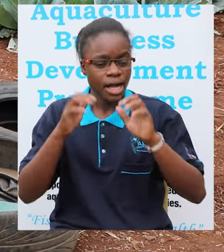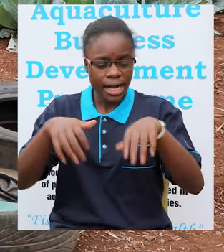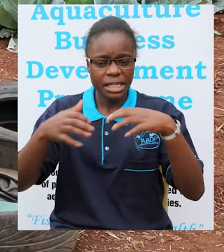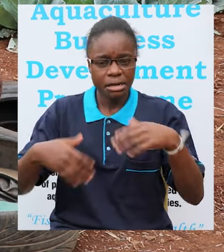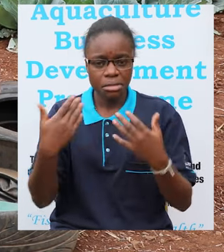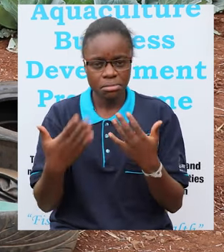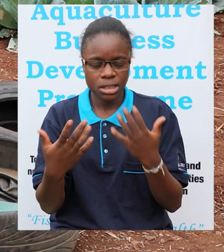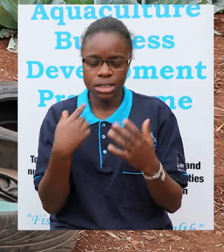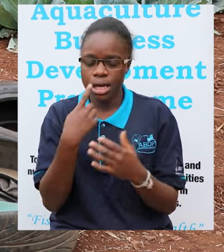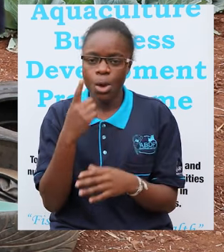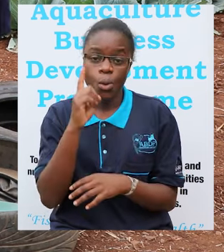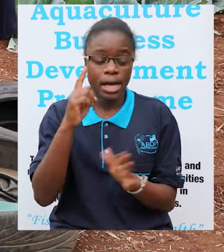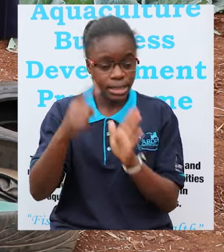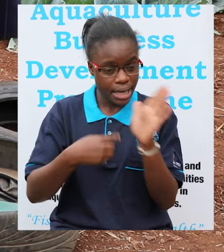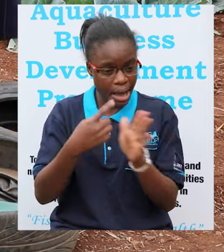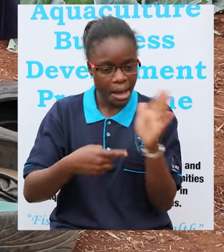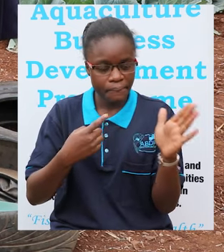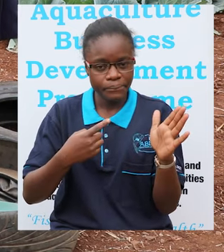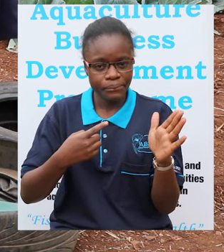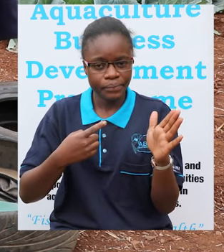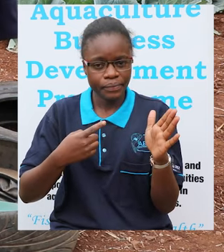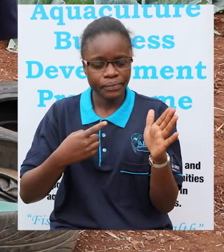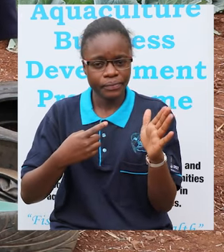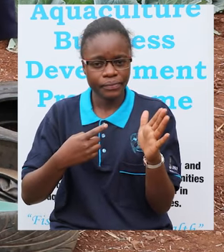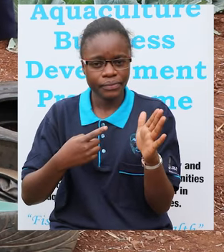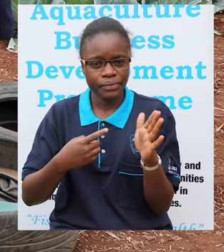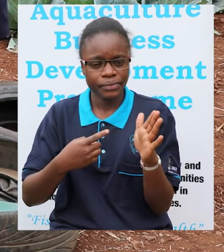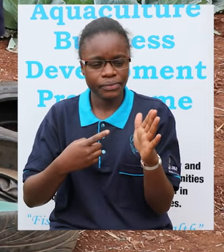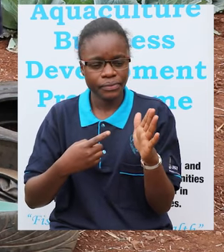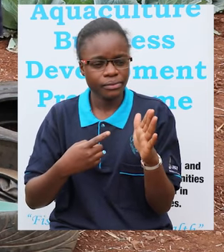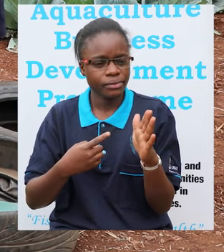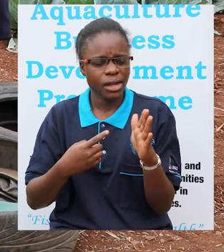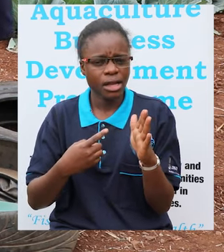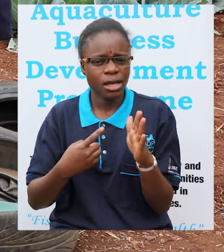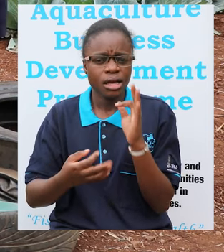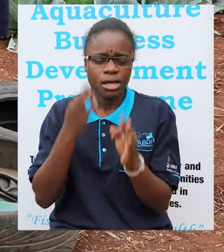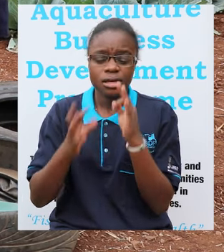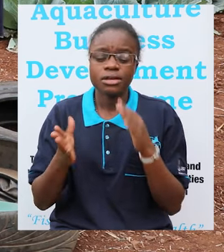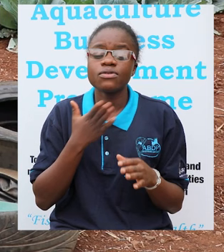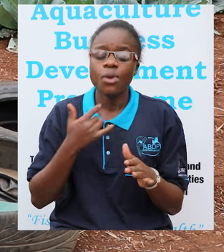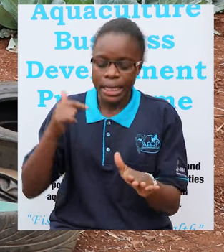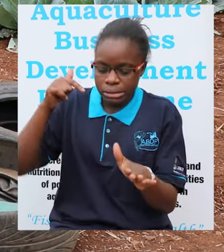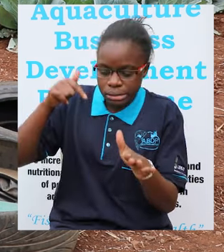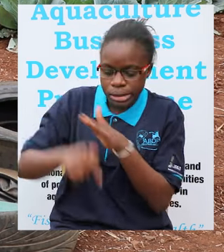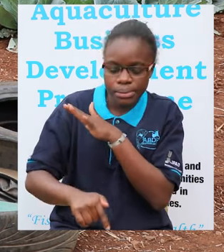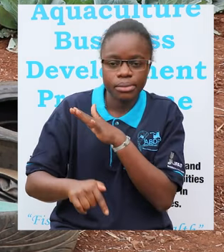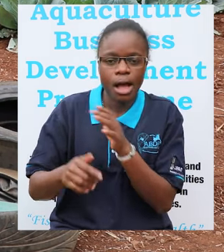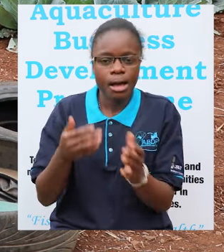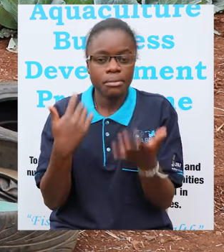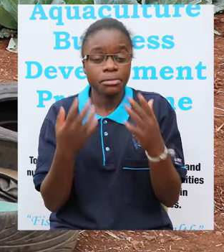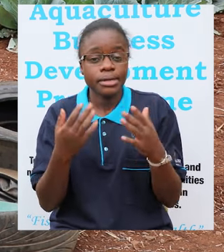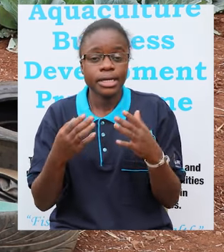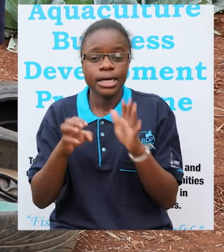a garden of one tire, maybe running along the driveway. If you want to grow deep-rooted vegetables